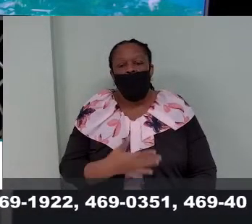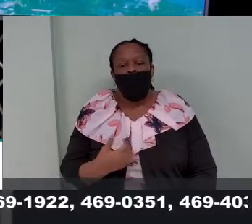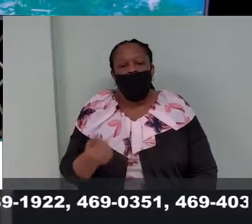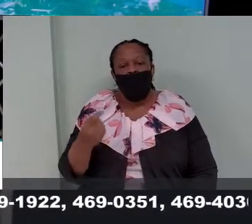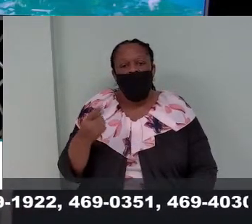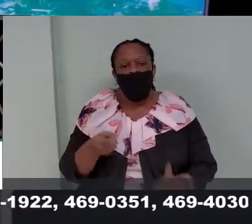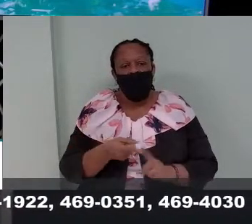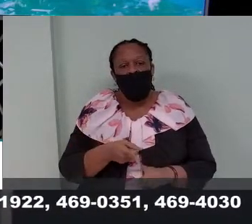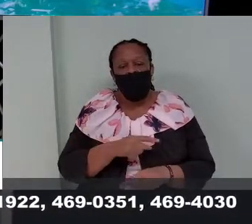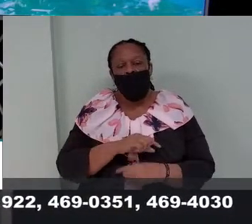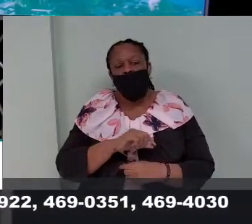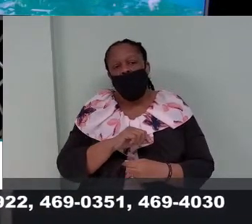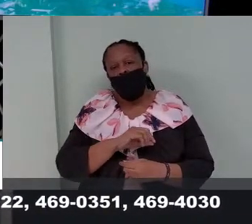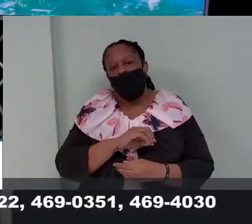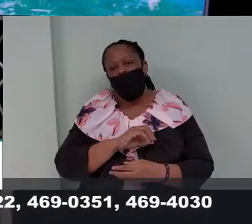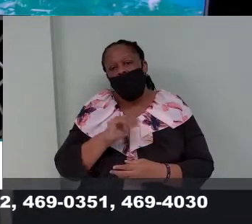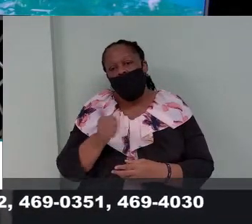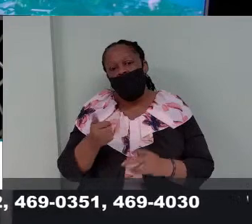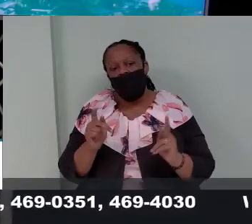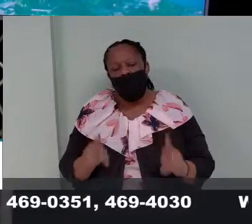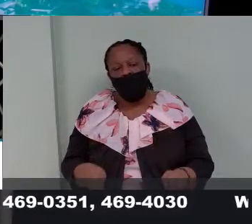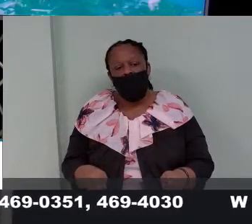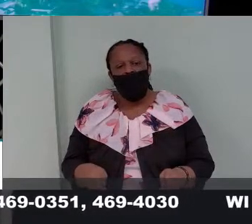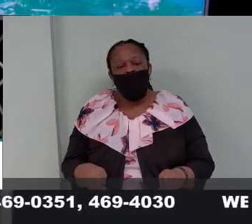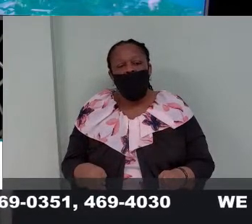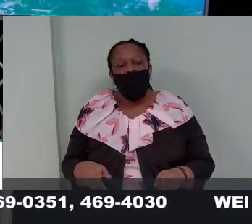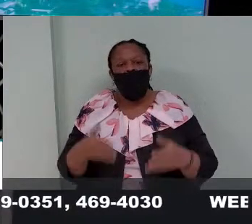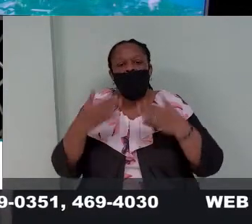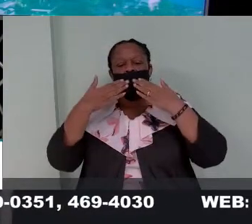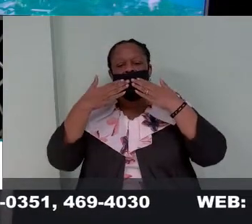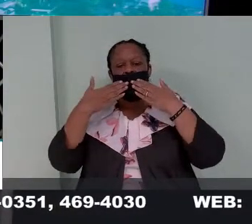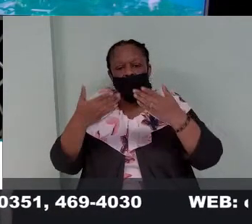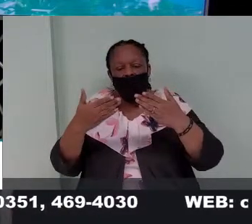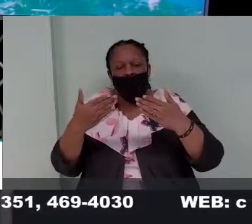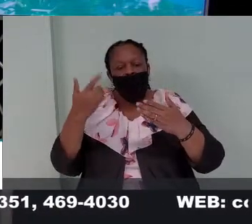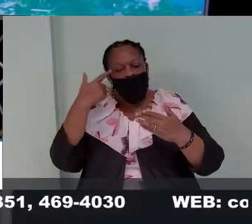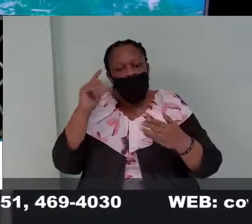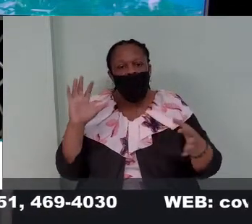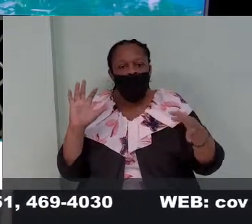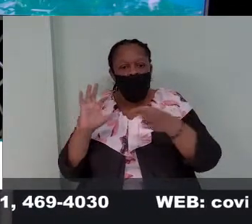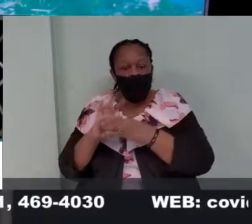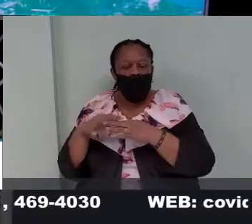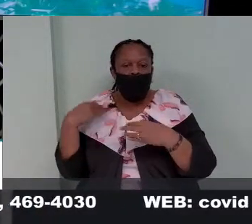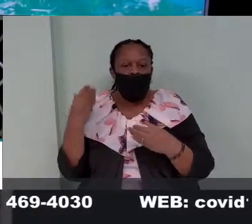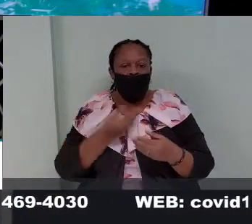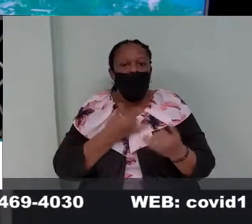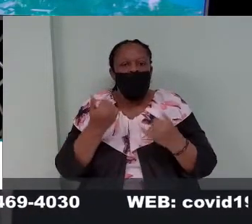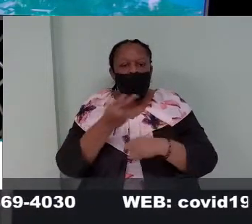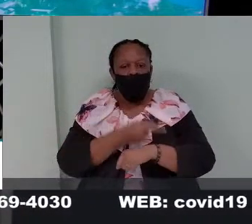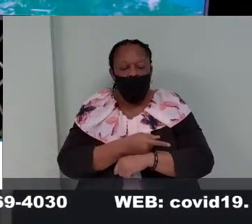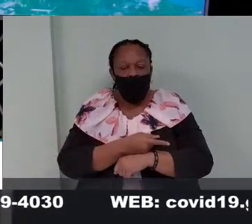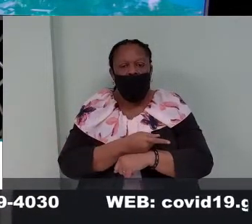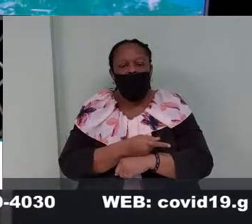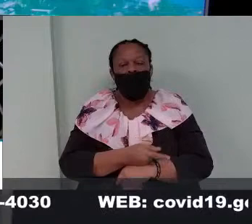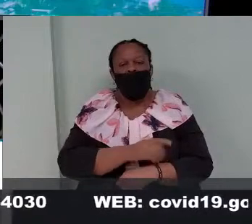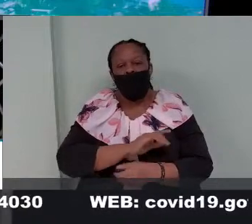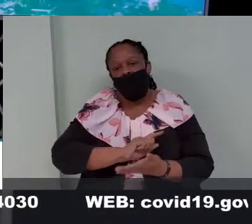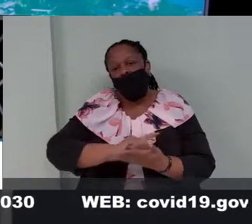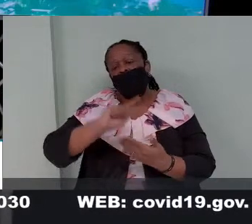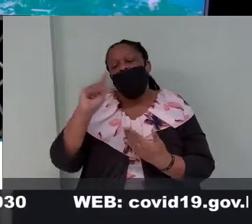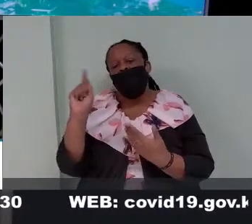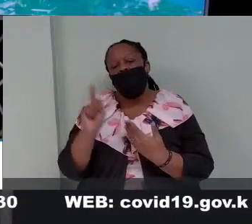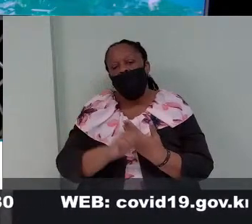support here at the NEOC. Thank you very much to all of you for joining us for today's briefing. Next week,